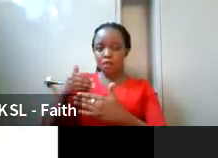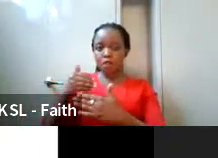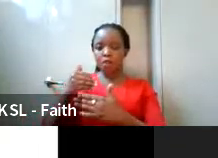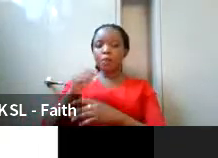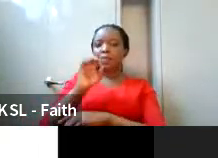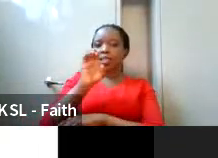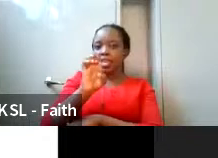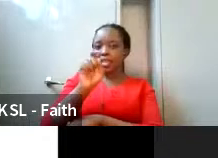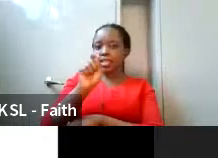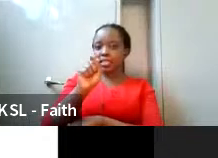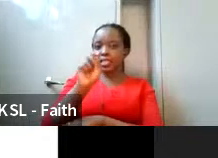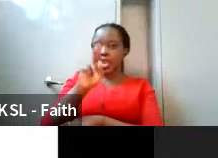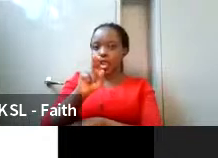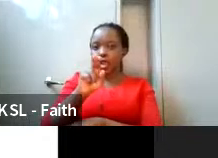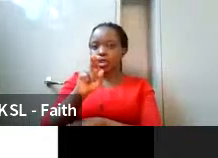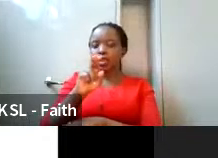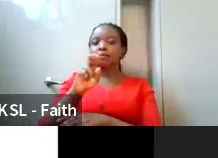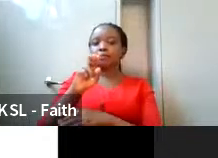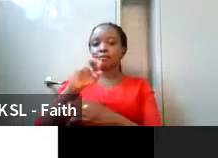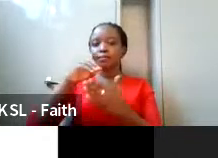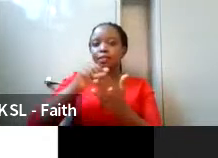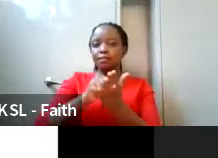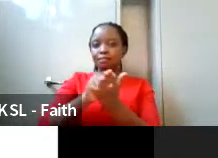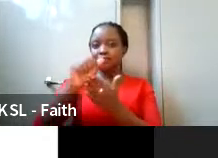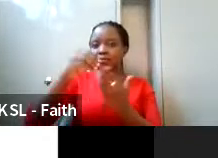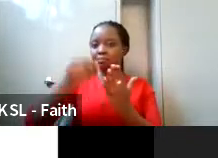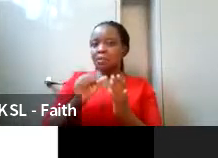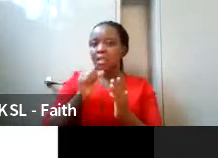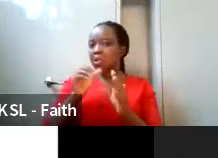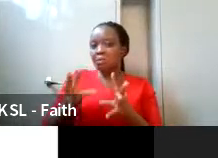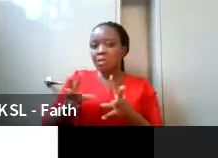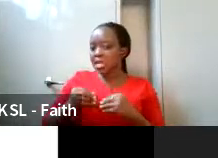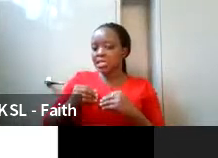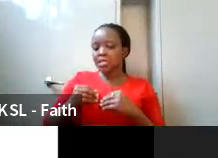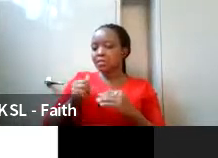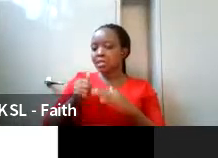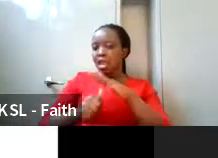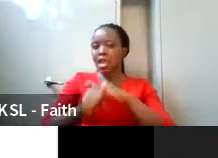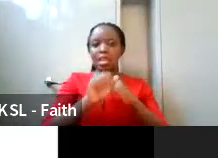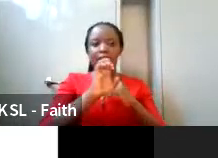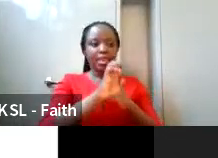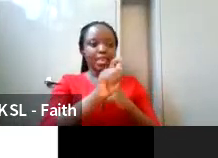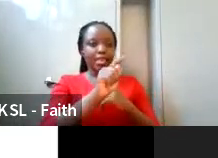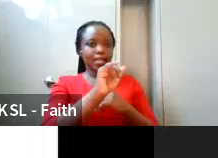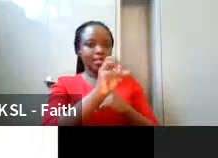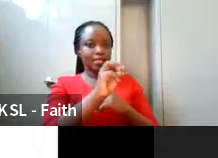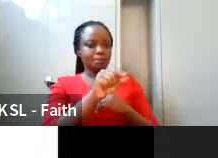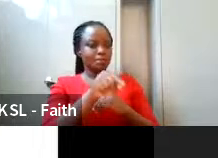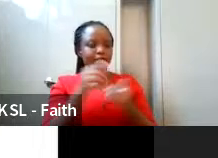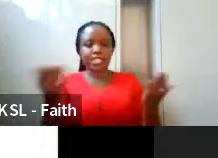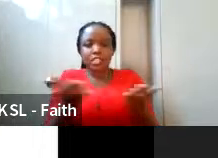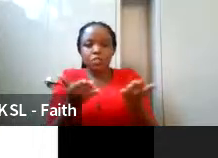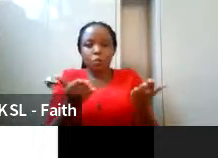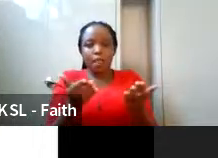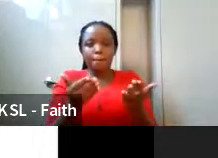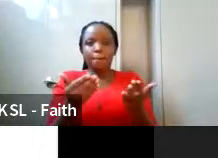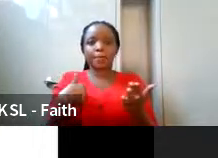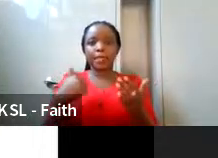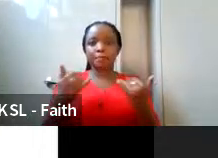ETR invoices not being accepted by the eTIMS. This is at the point of doing